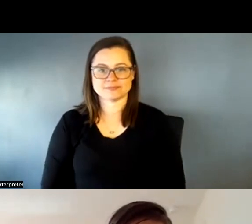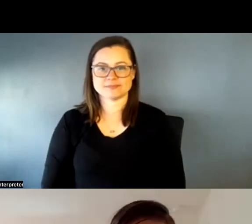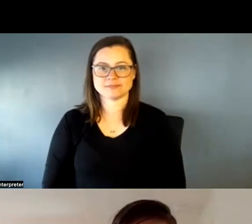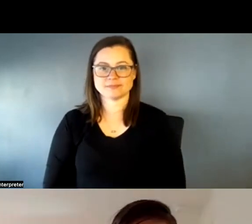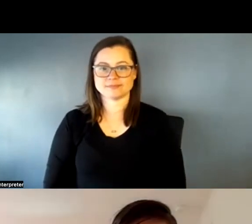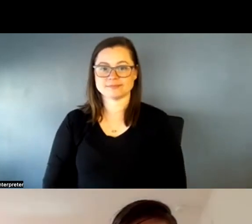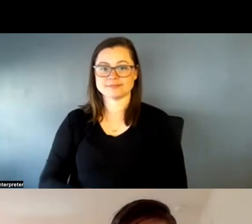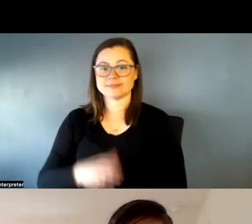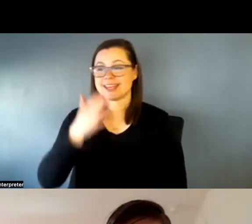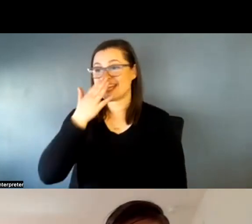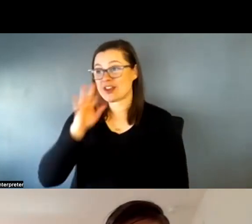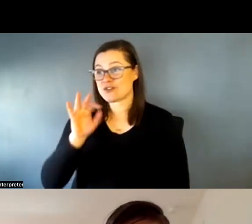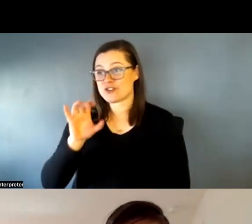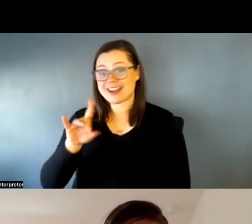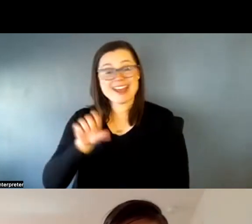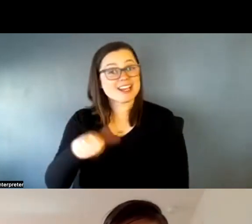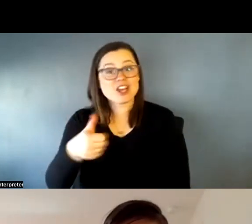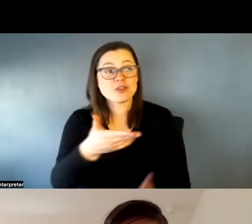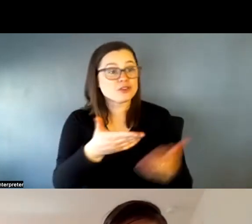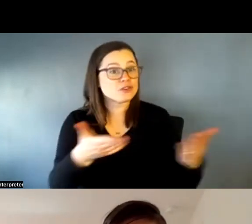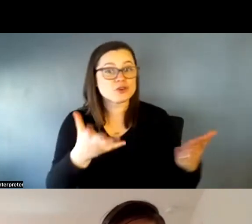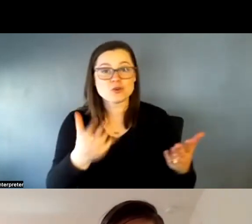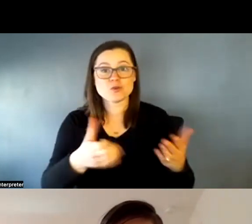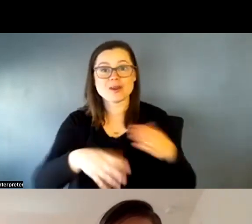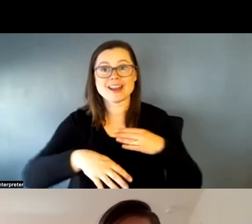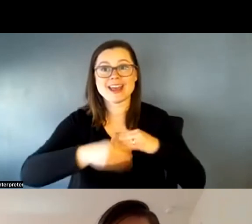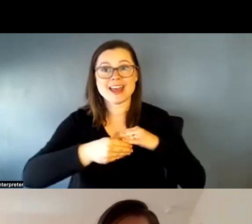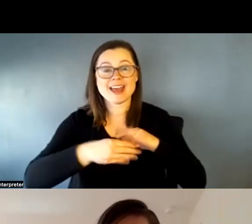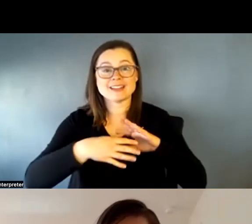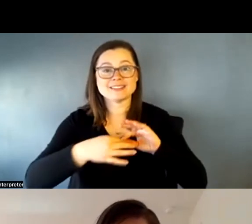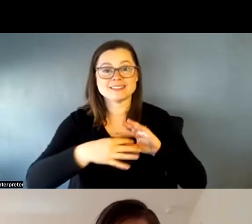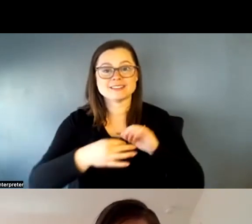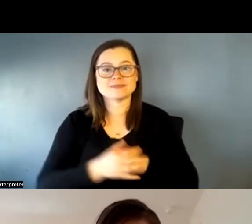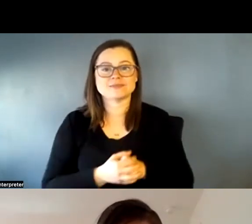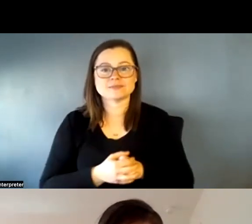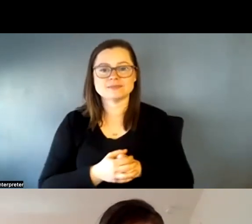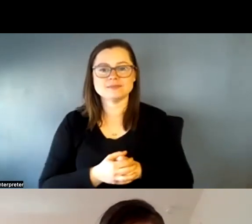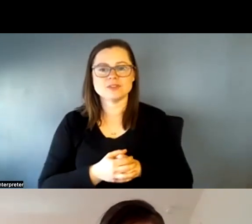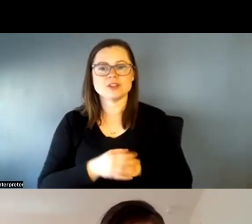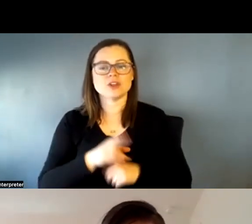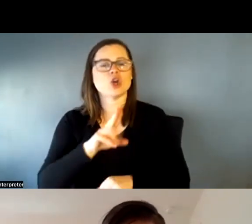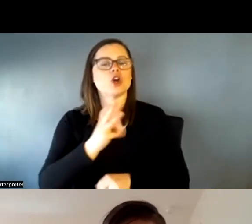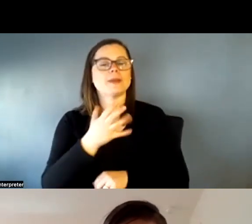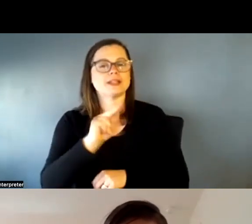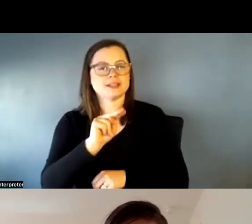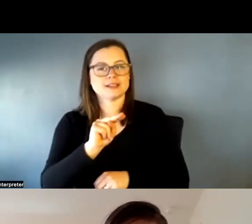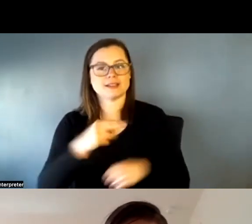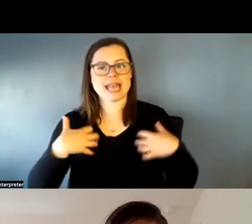in on that question? What could or should be our relationship to urban wildlife?